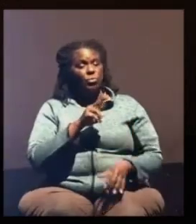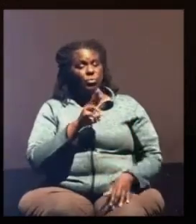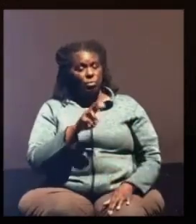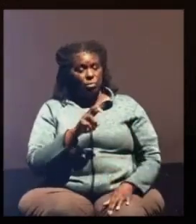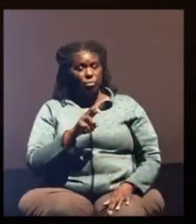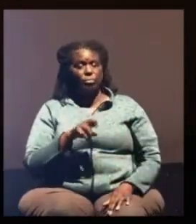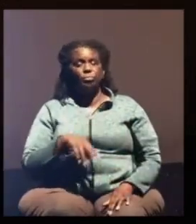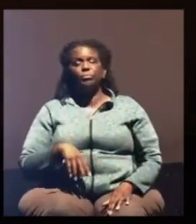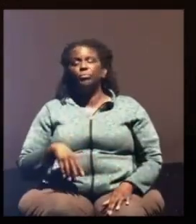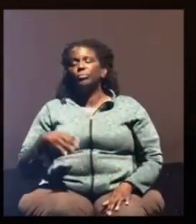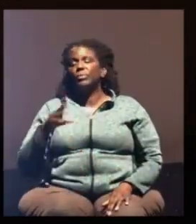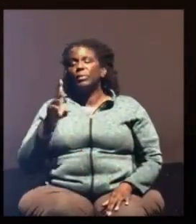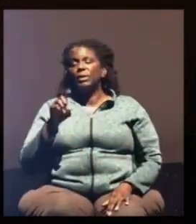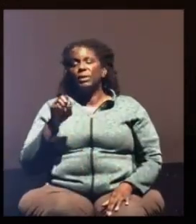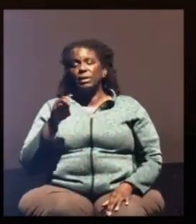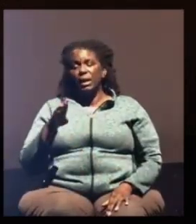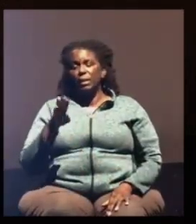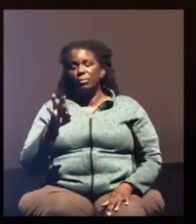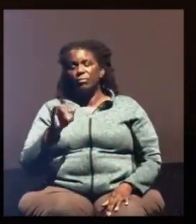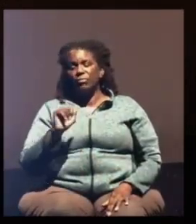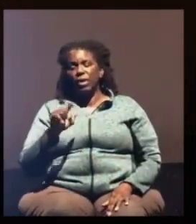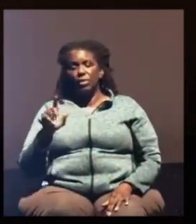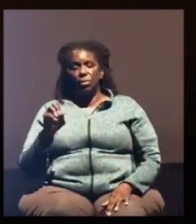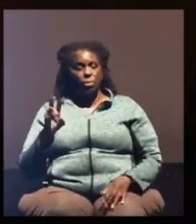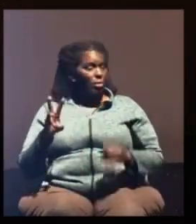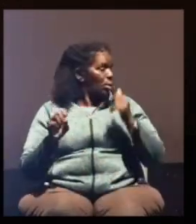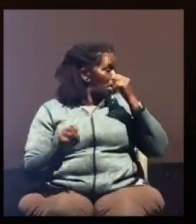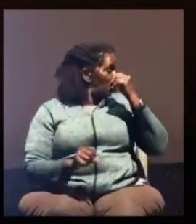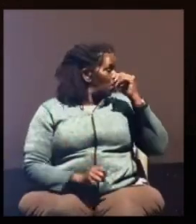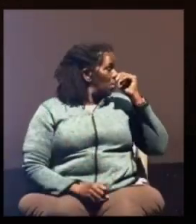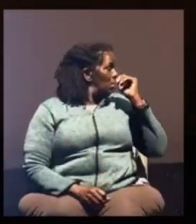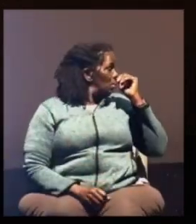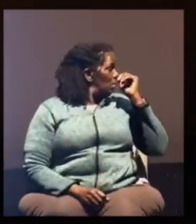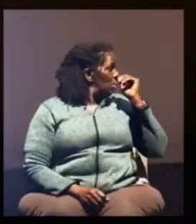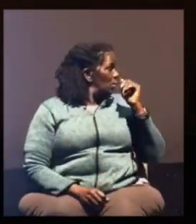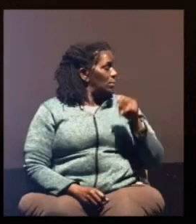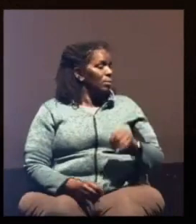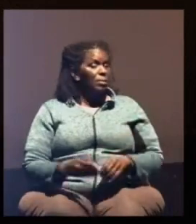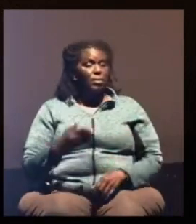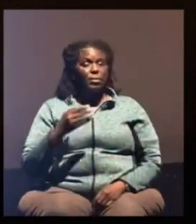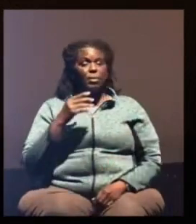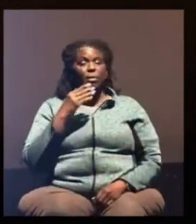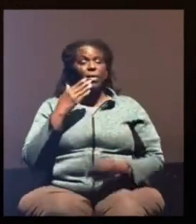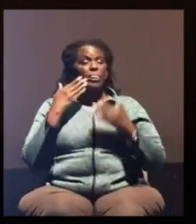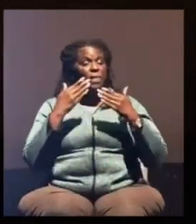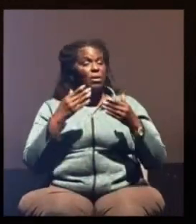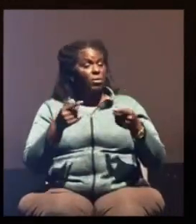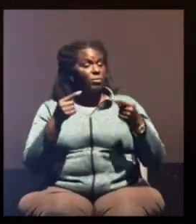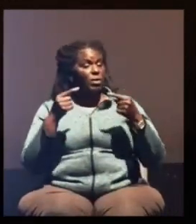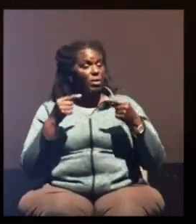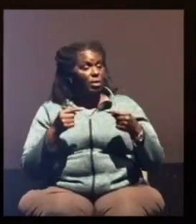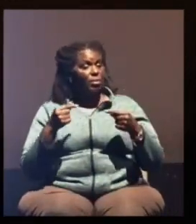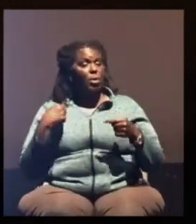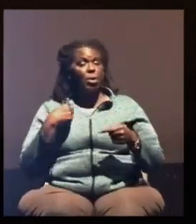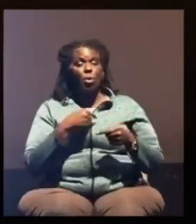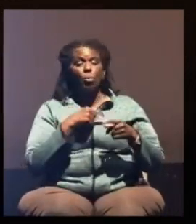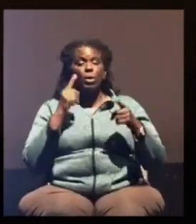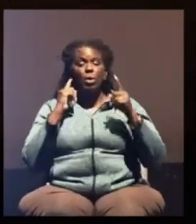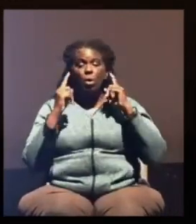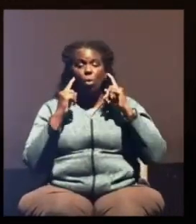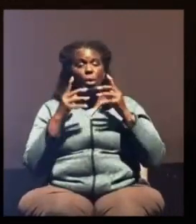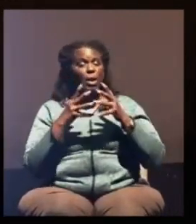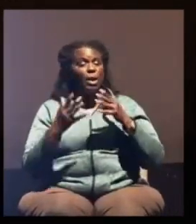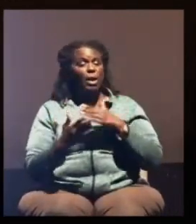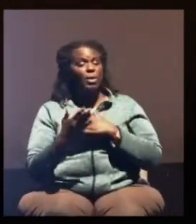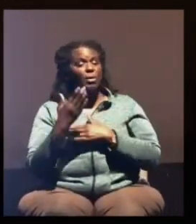Fellows. Thank you. Thank you, Jim. Thank you all for being here. We heard a lot this morning